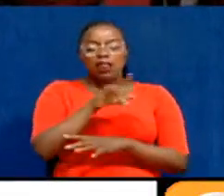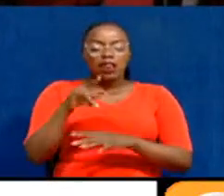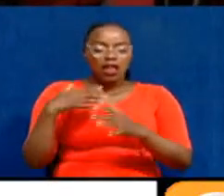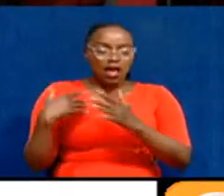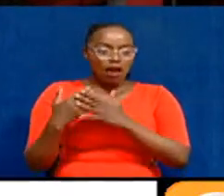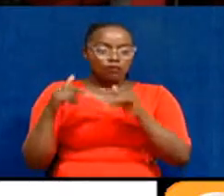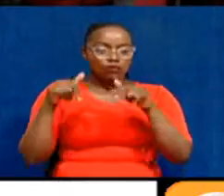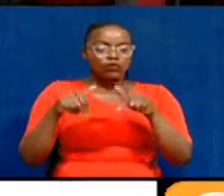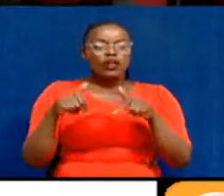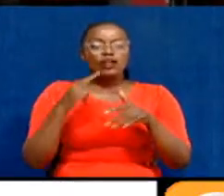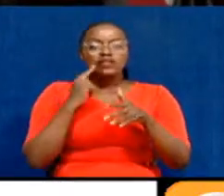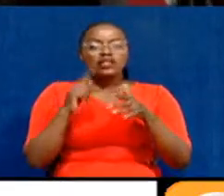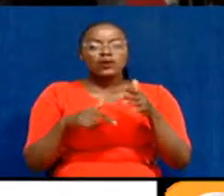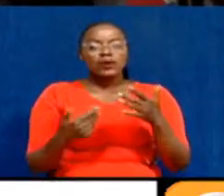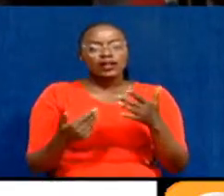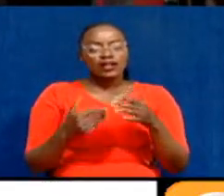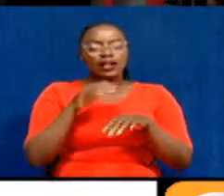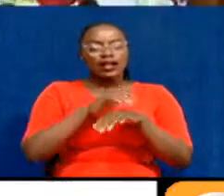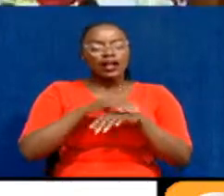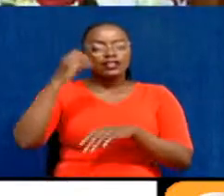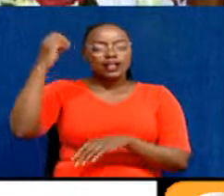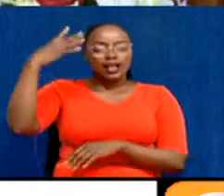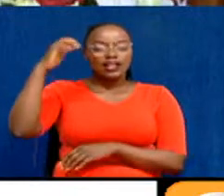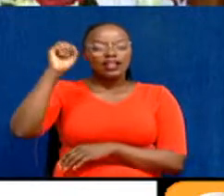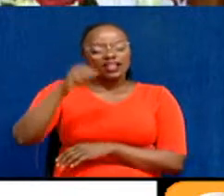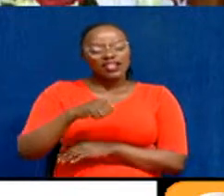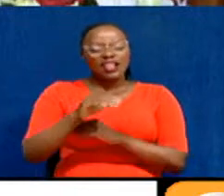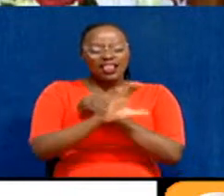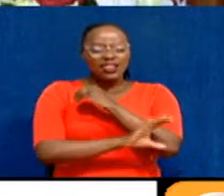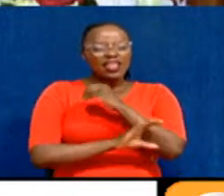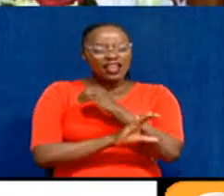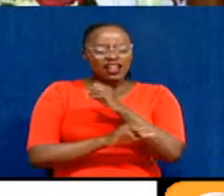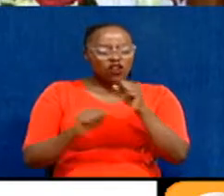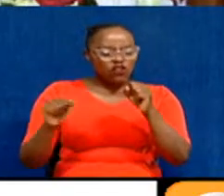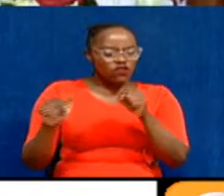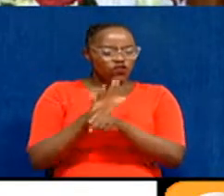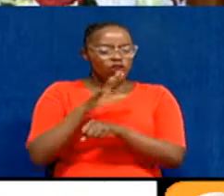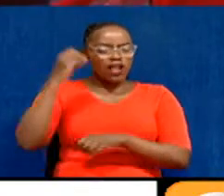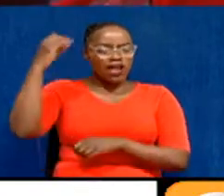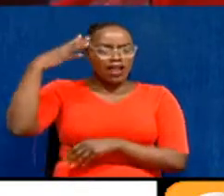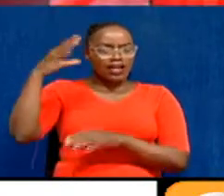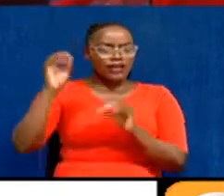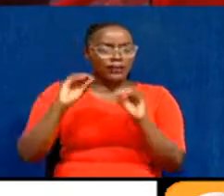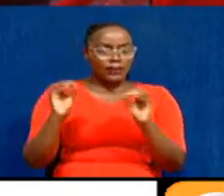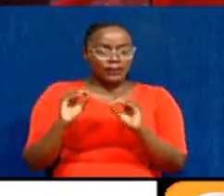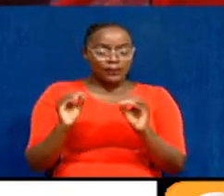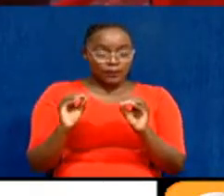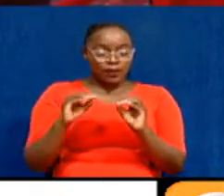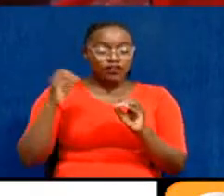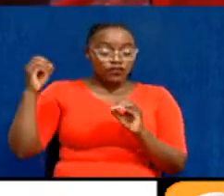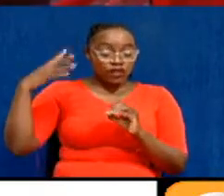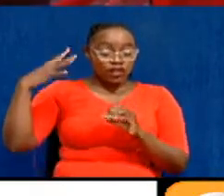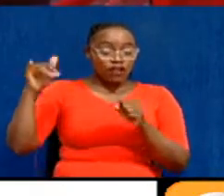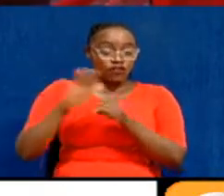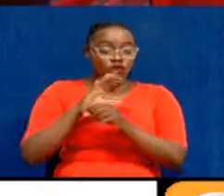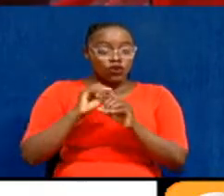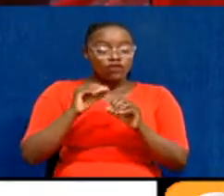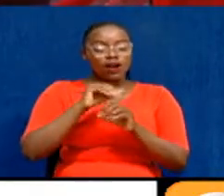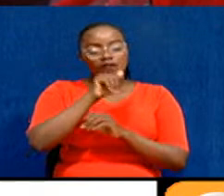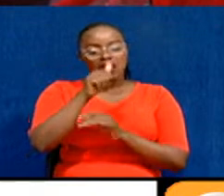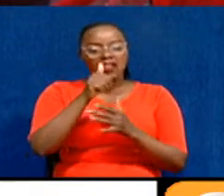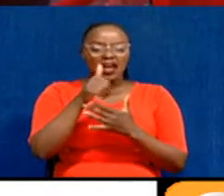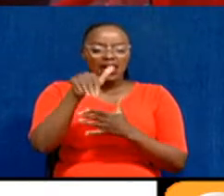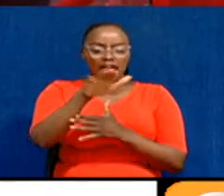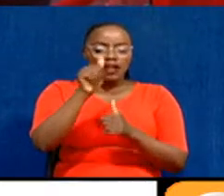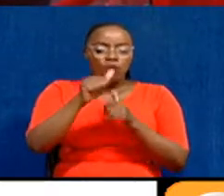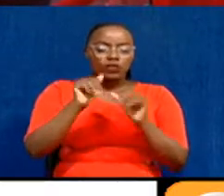today will tell you they got electricity. Okay, the country is not yet fully covered by electricity. There are some portions that